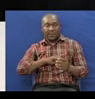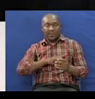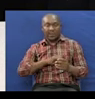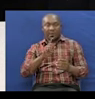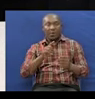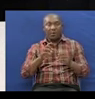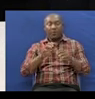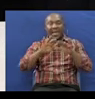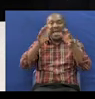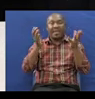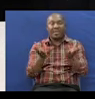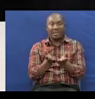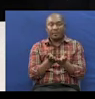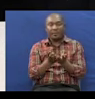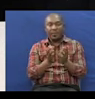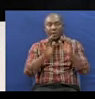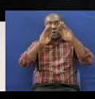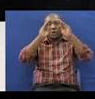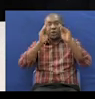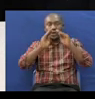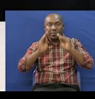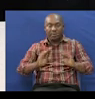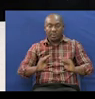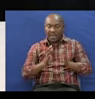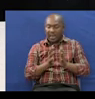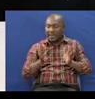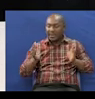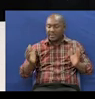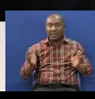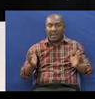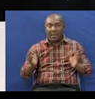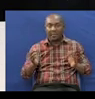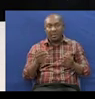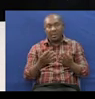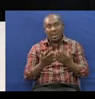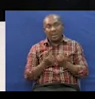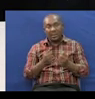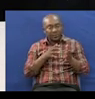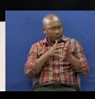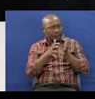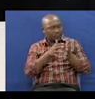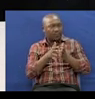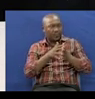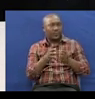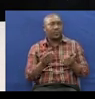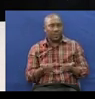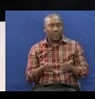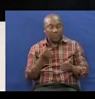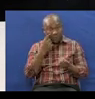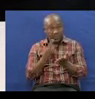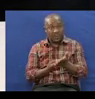the Earth, the shape and size of it, but also we have seen the evidences